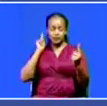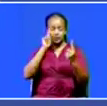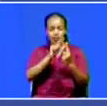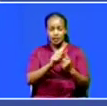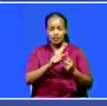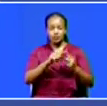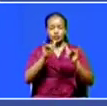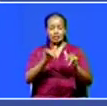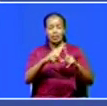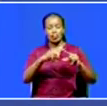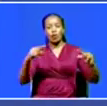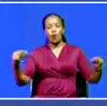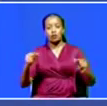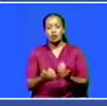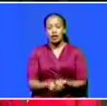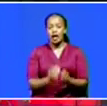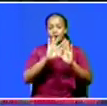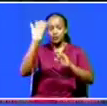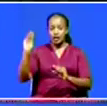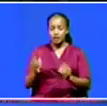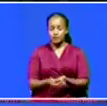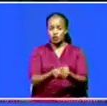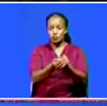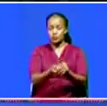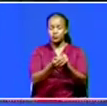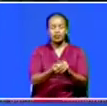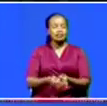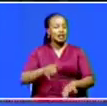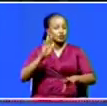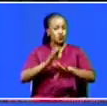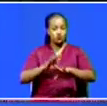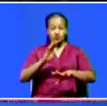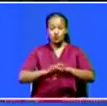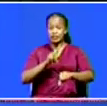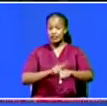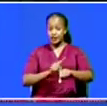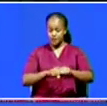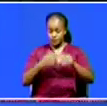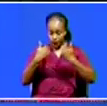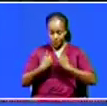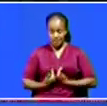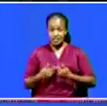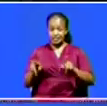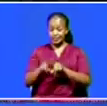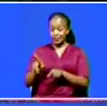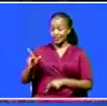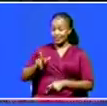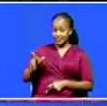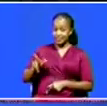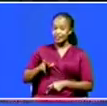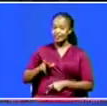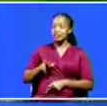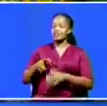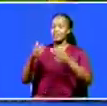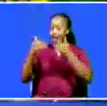helm of African volleyball. It's a great moment for me and also for the ladies. They have been looking forward to be in Olympics